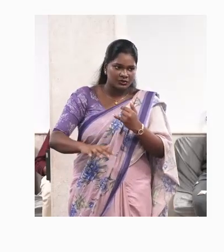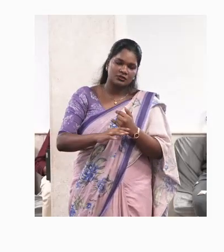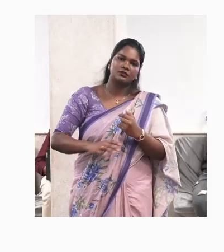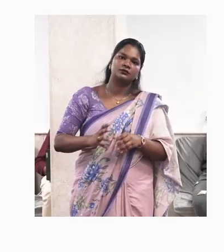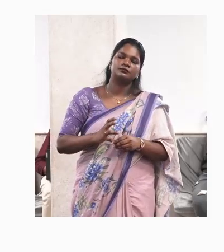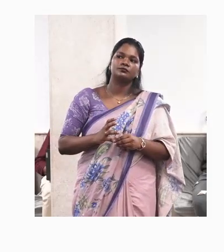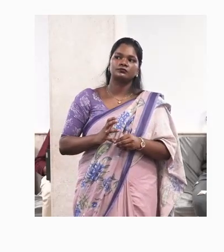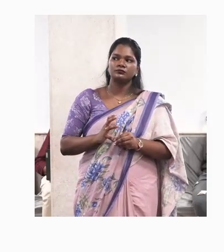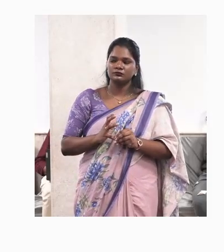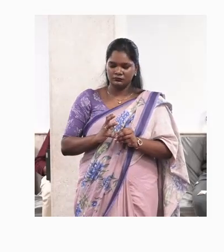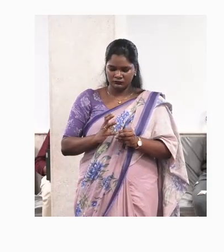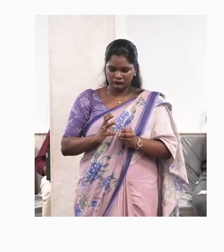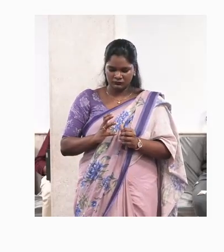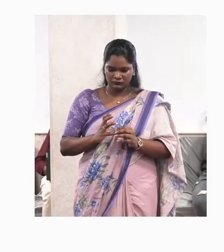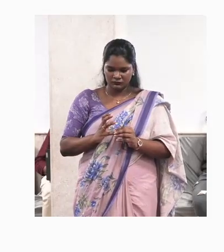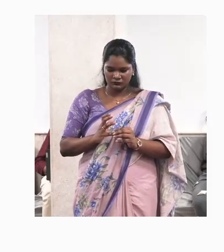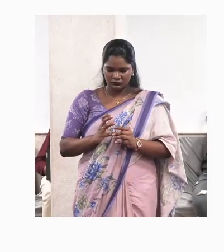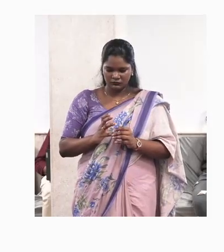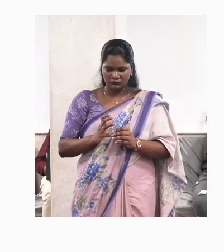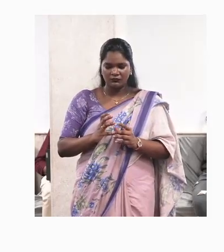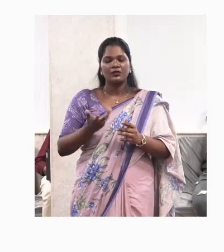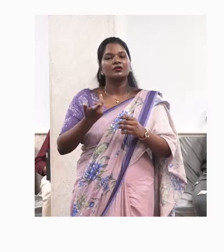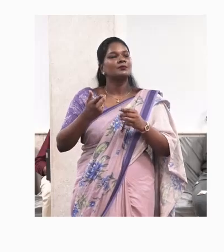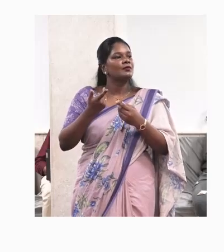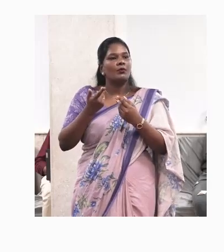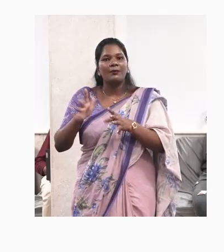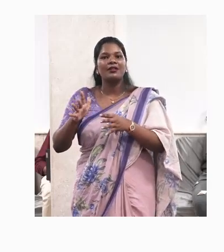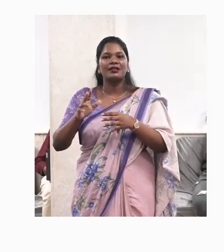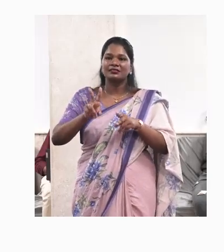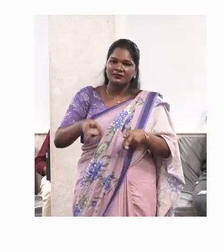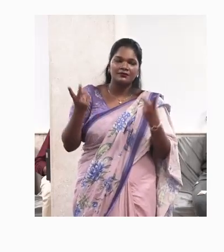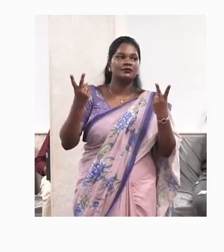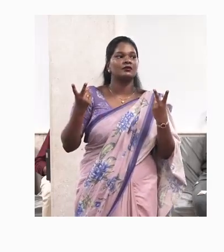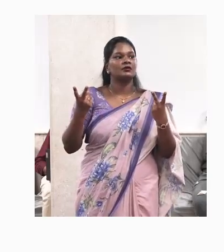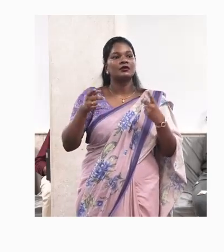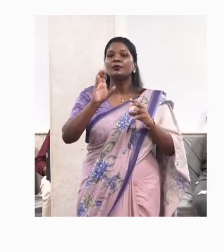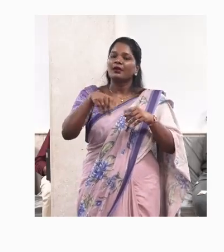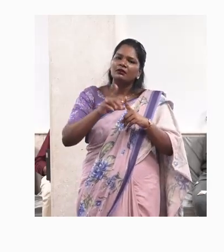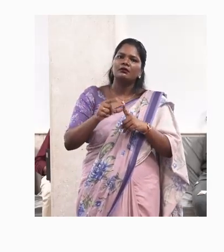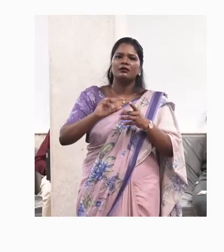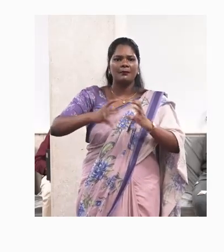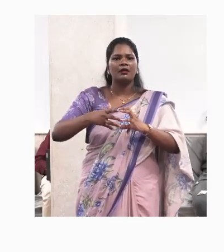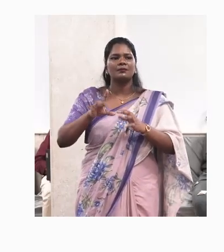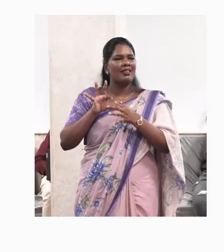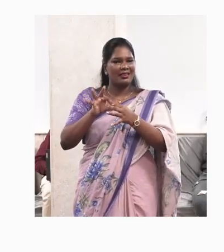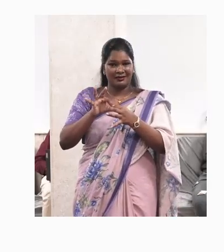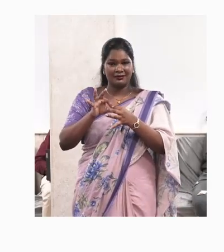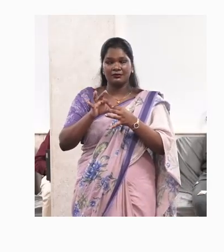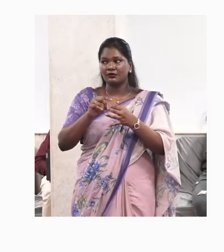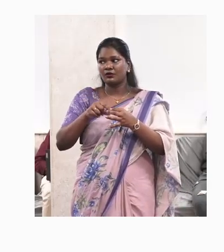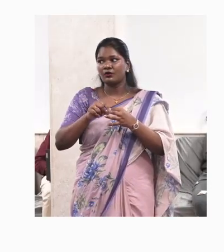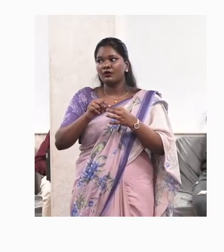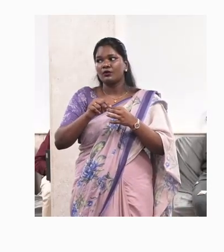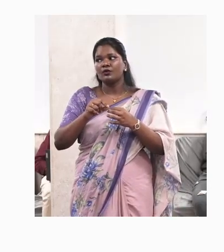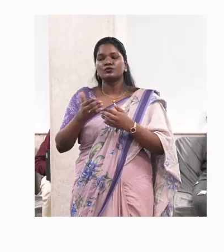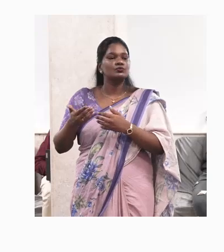social, more informal or different, that you can create a link and